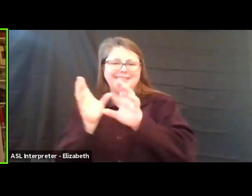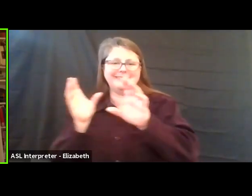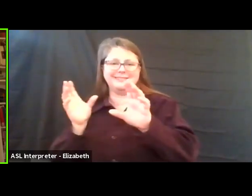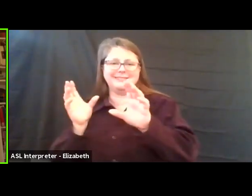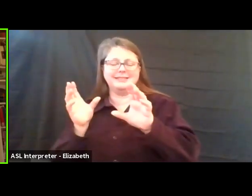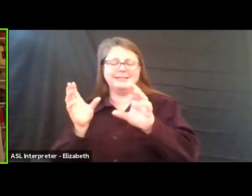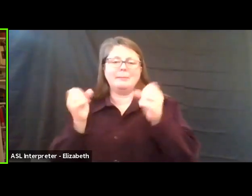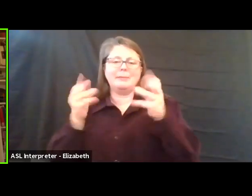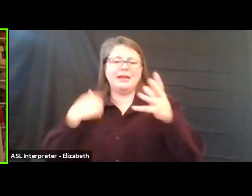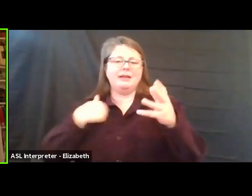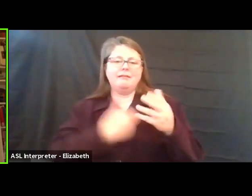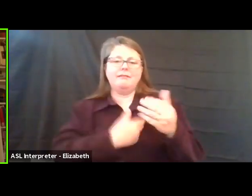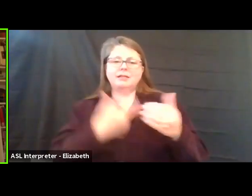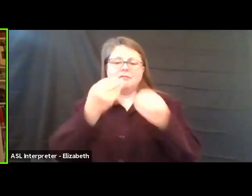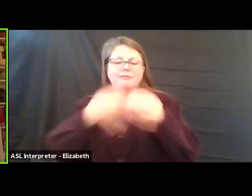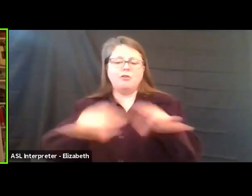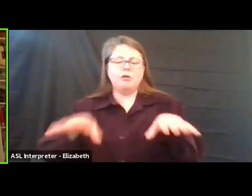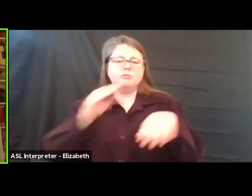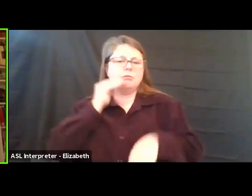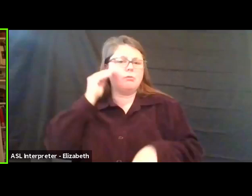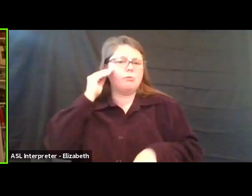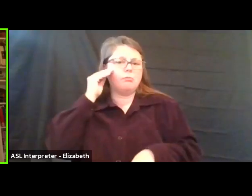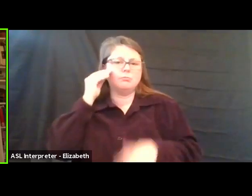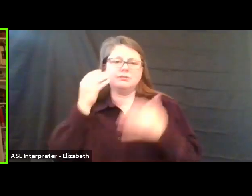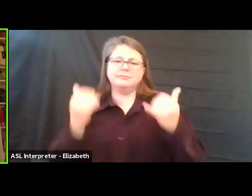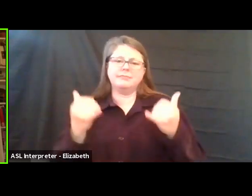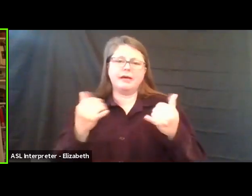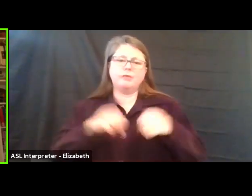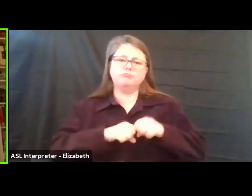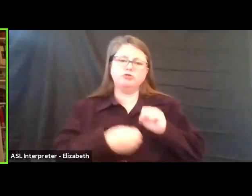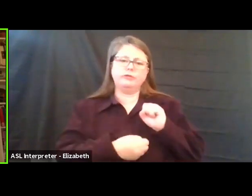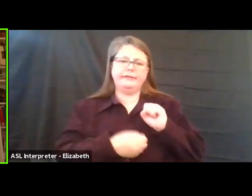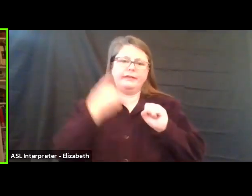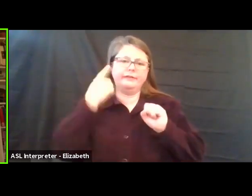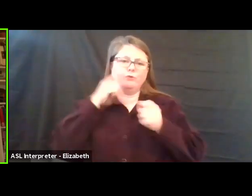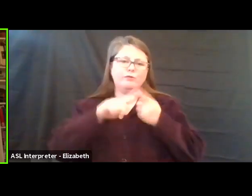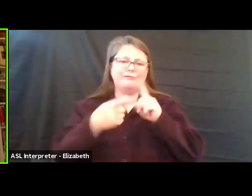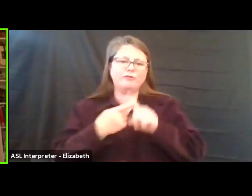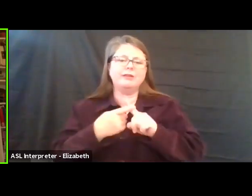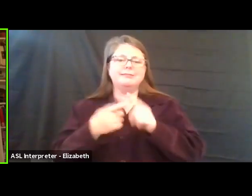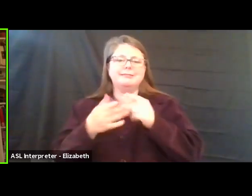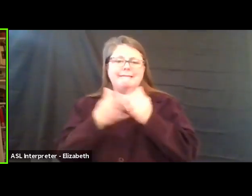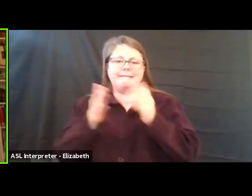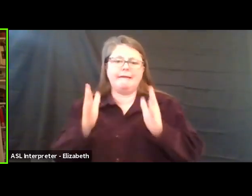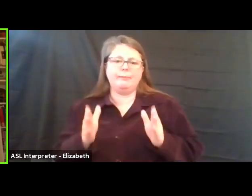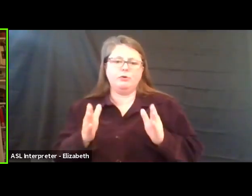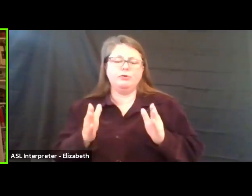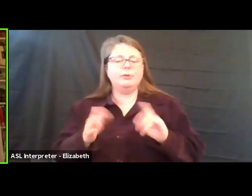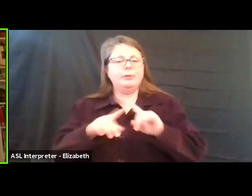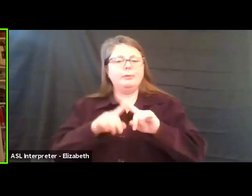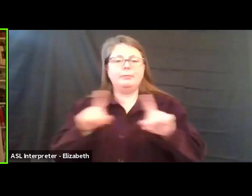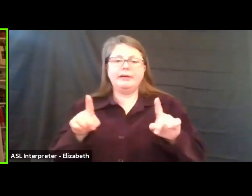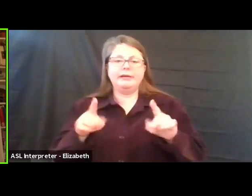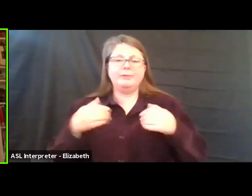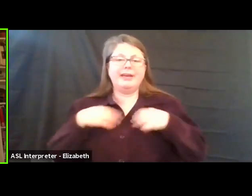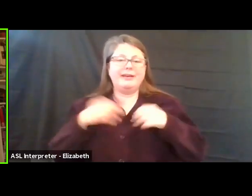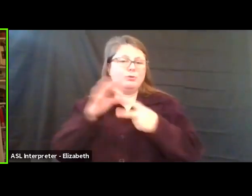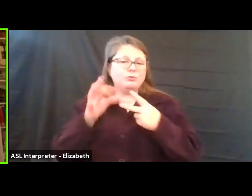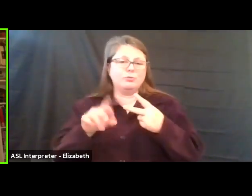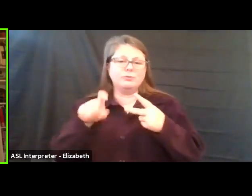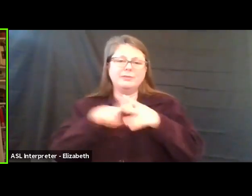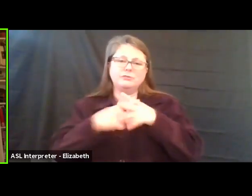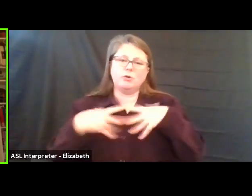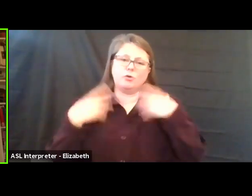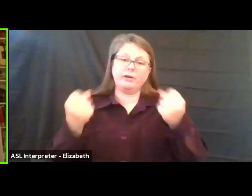and neighbors. But we have no choice to start the process of recovery. And tonight's forum will provide information that is specific